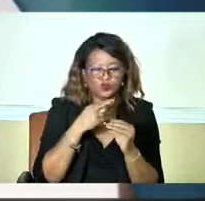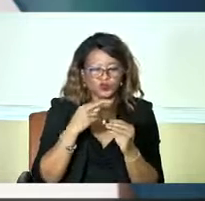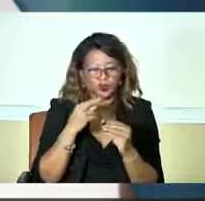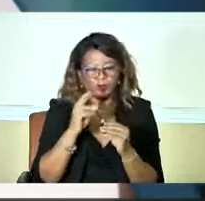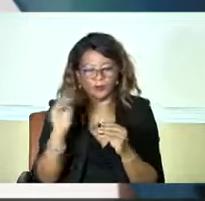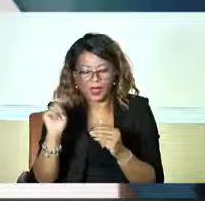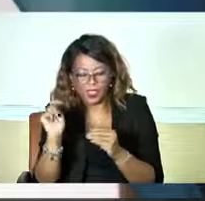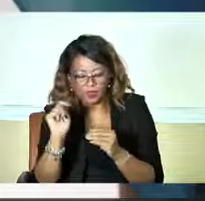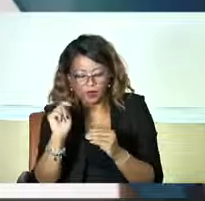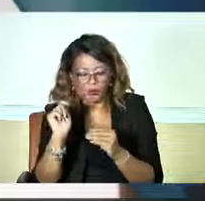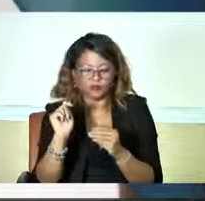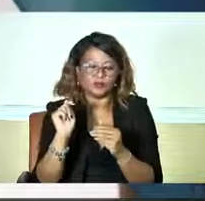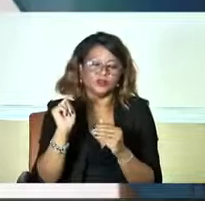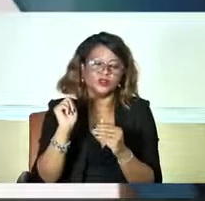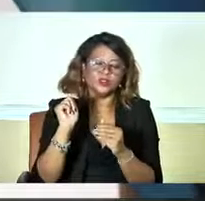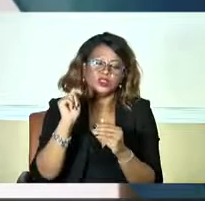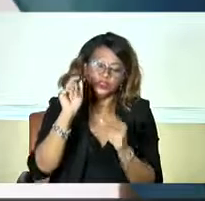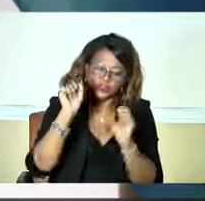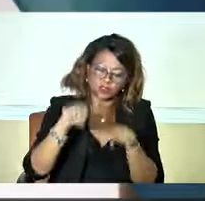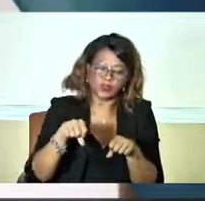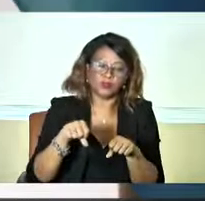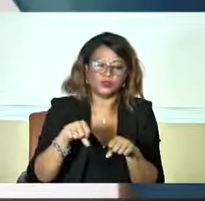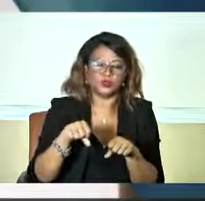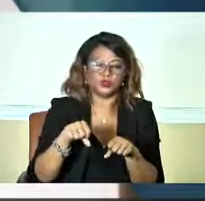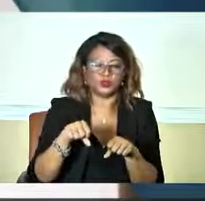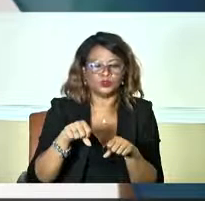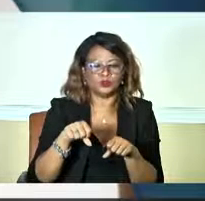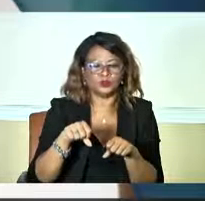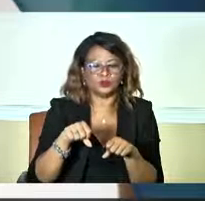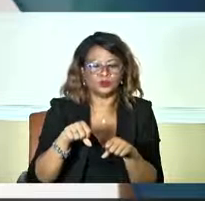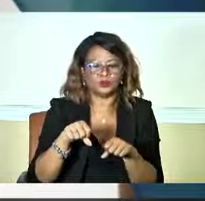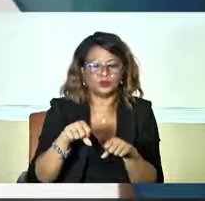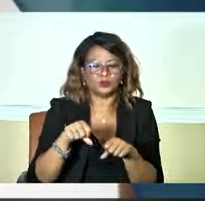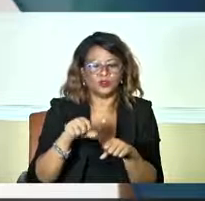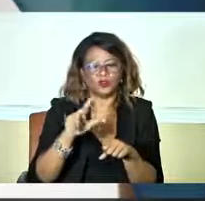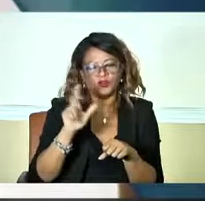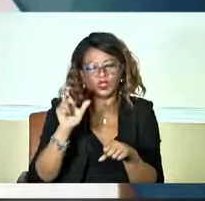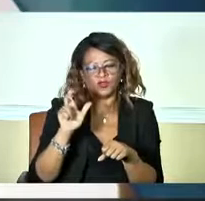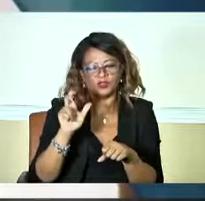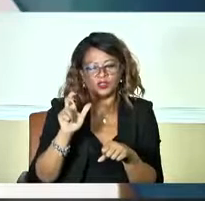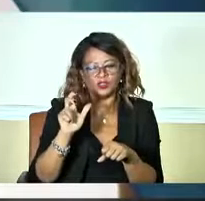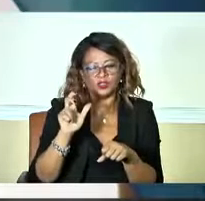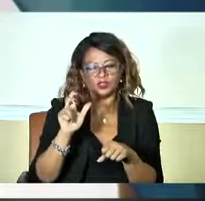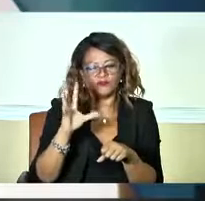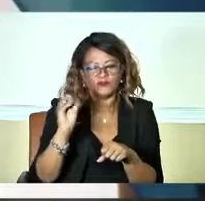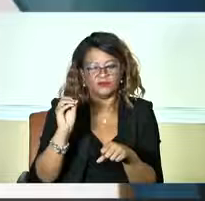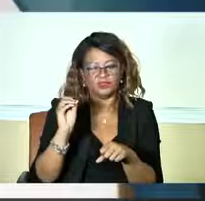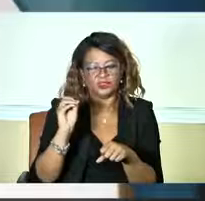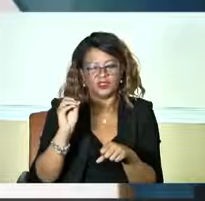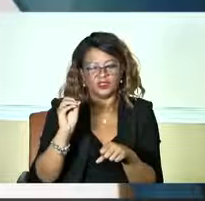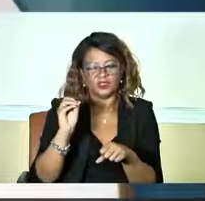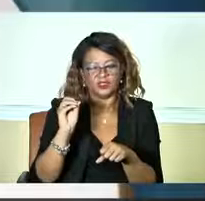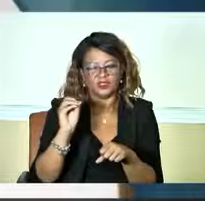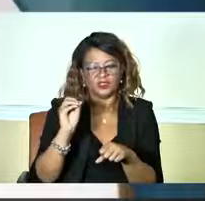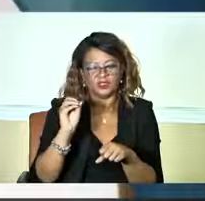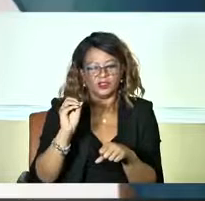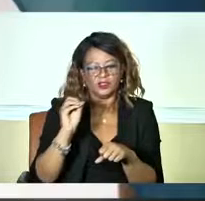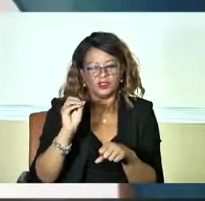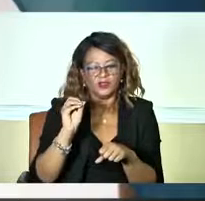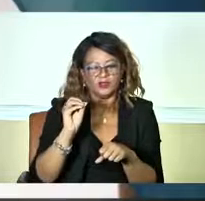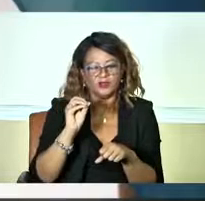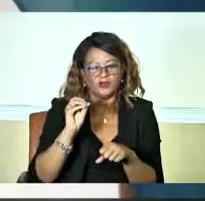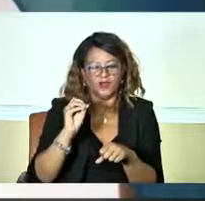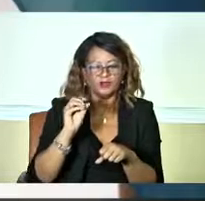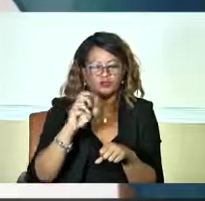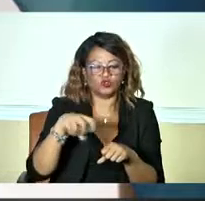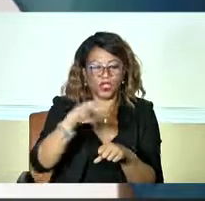restrooms. It should be able to accommodate, we are advised, some 350 passengers being able to